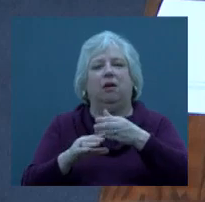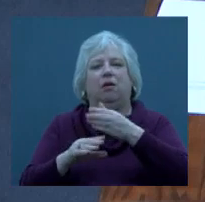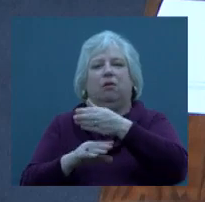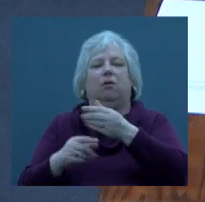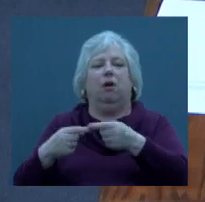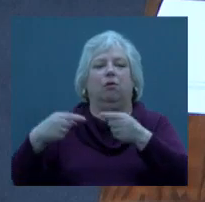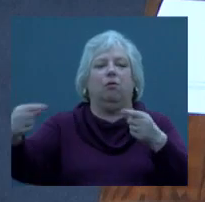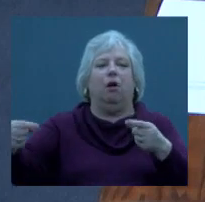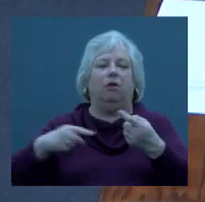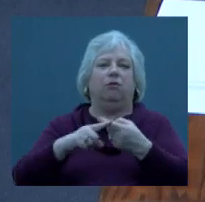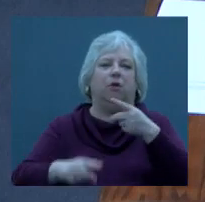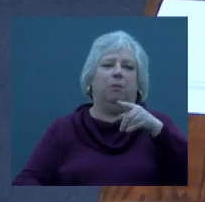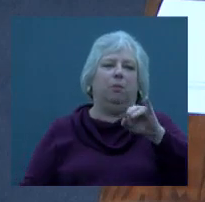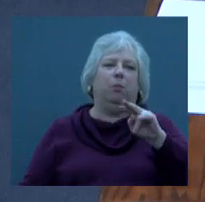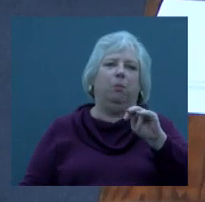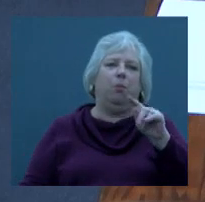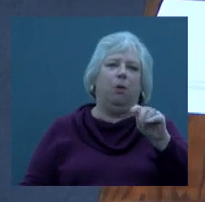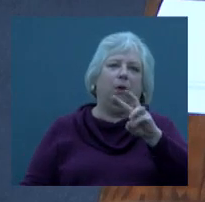Point West,